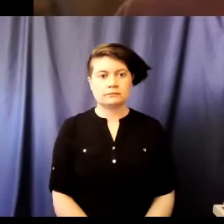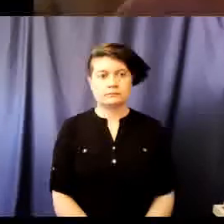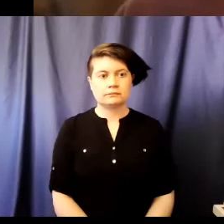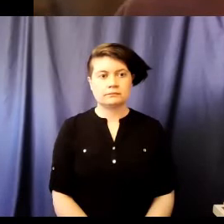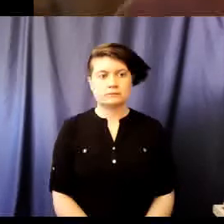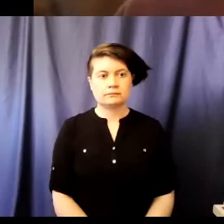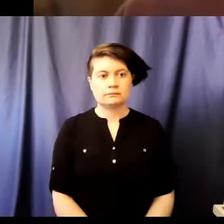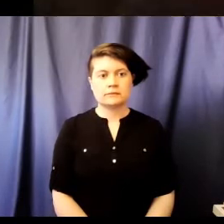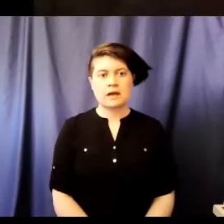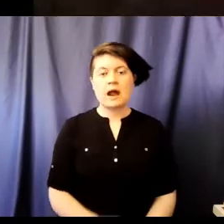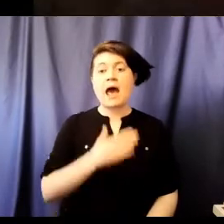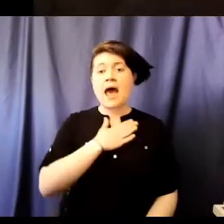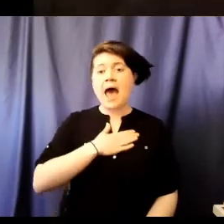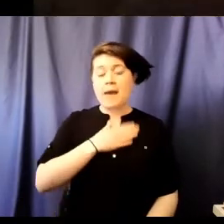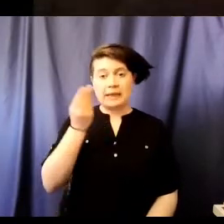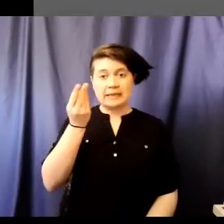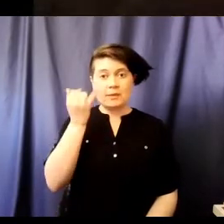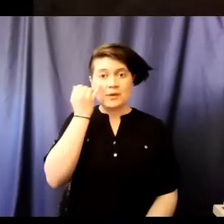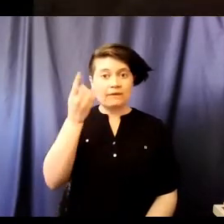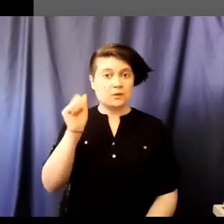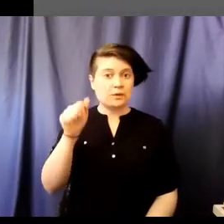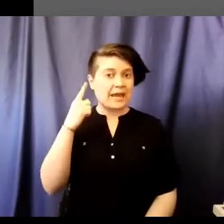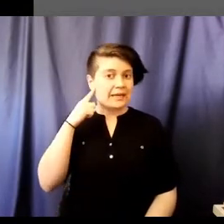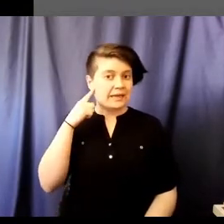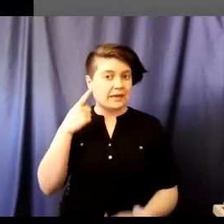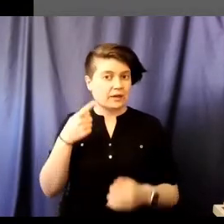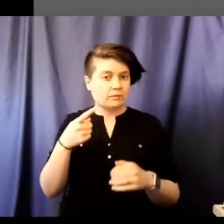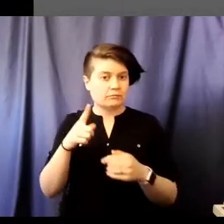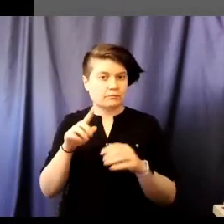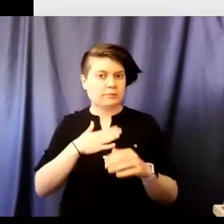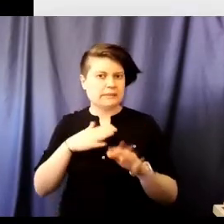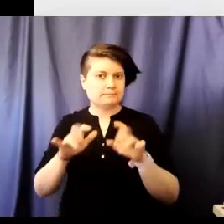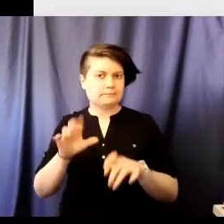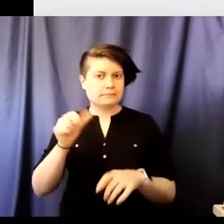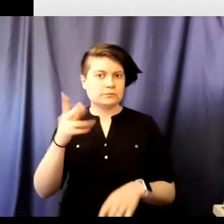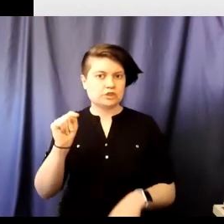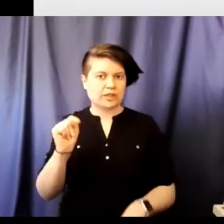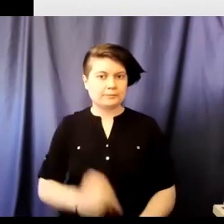And you all, please let me know if you can hear it in the chat.